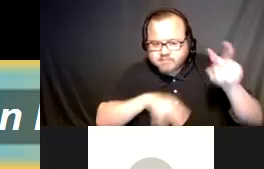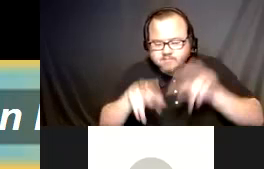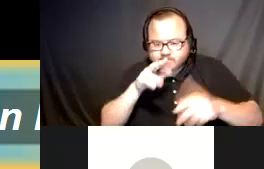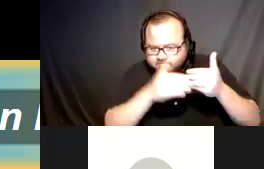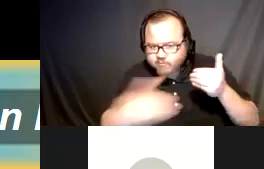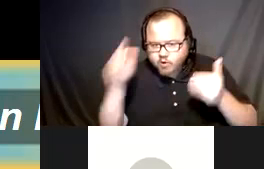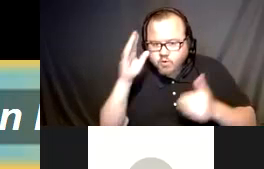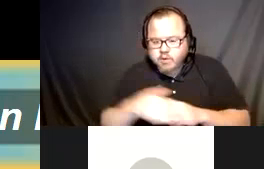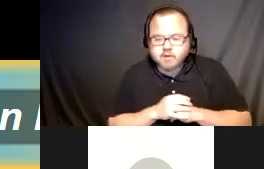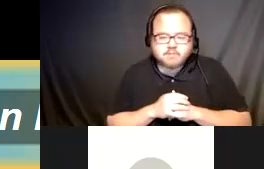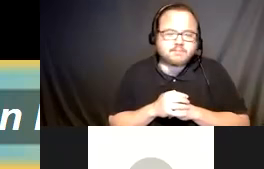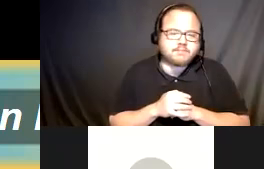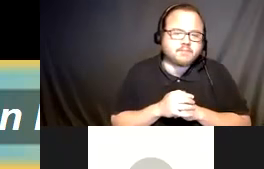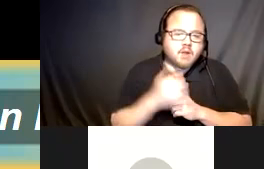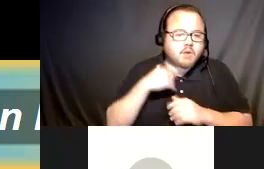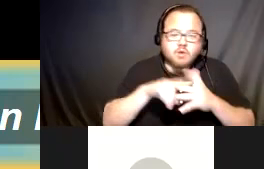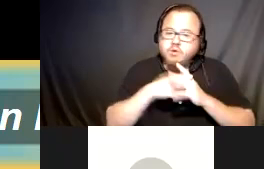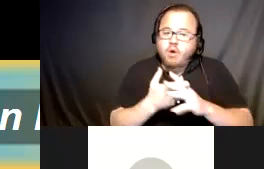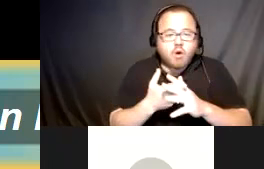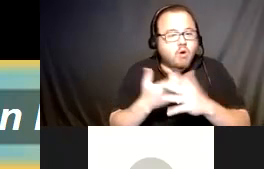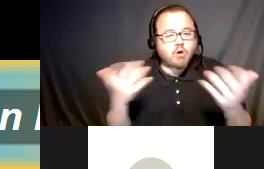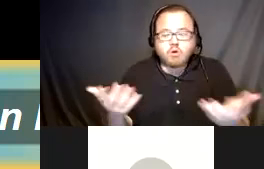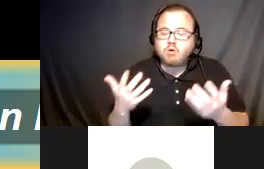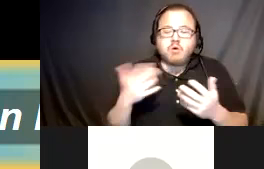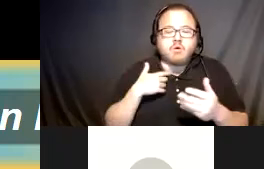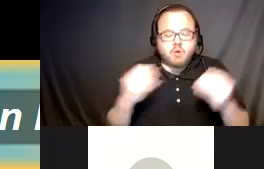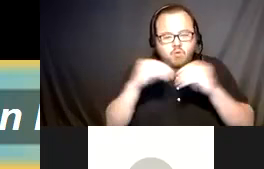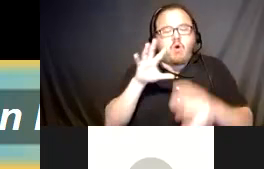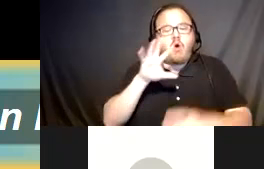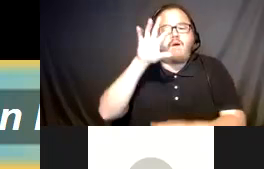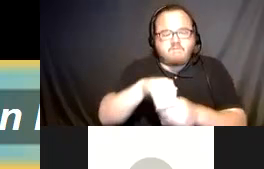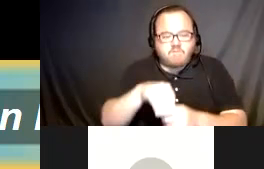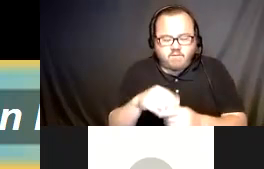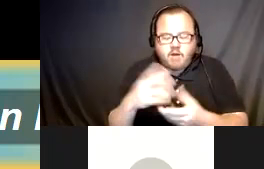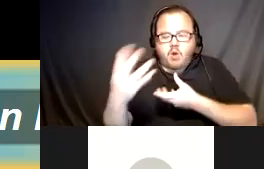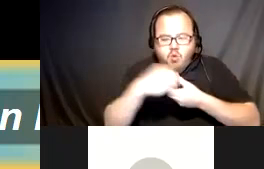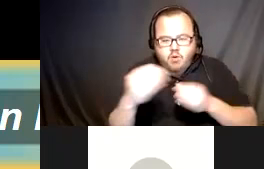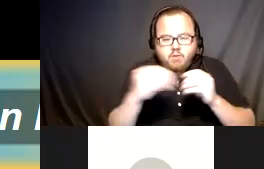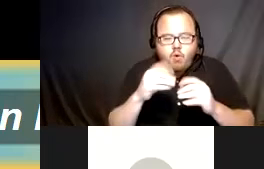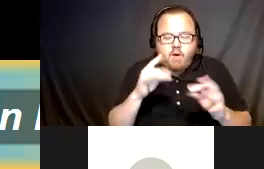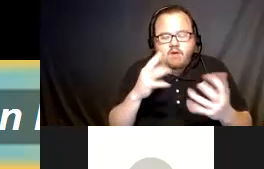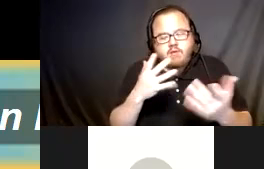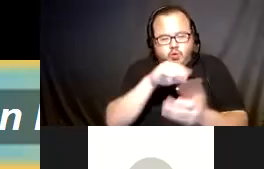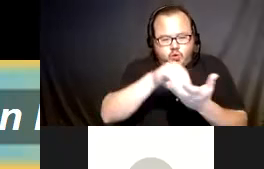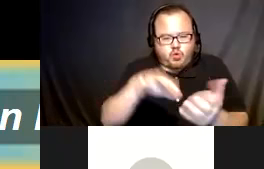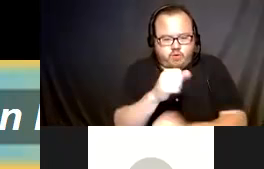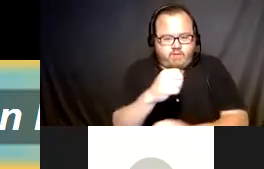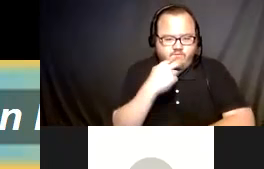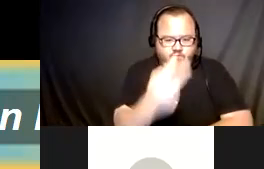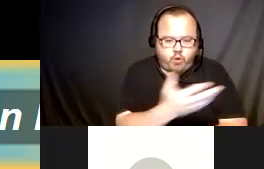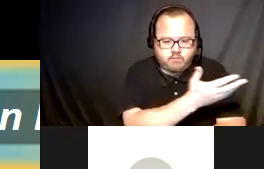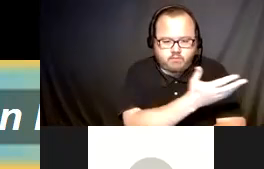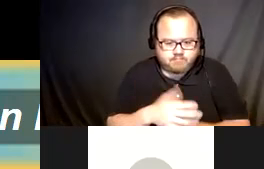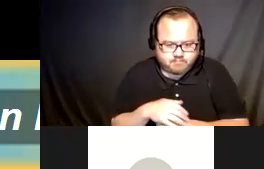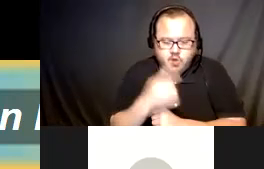with. And we're going to start by getting more involved and including more of the voice of students. So one